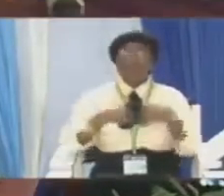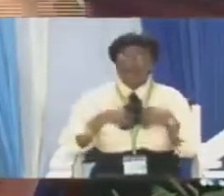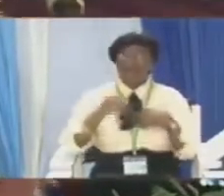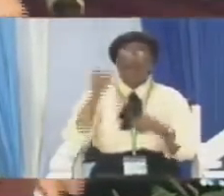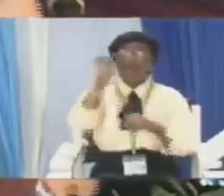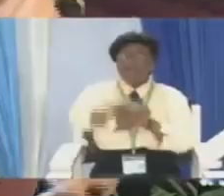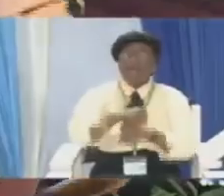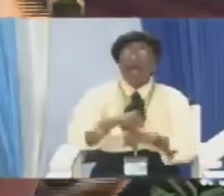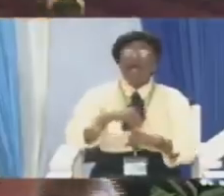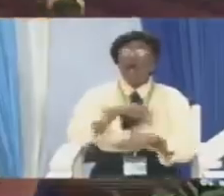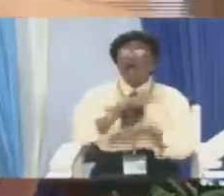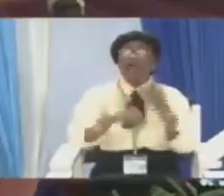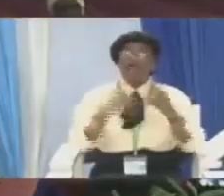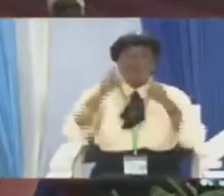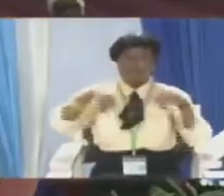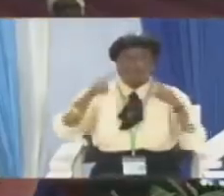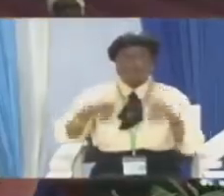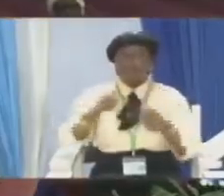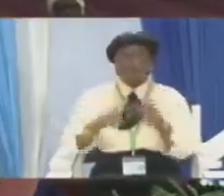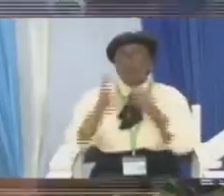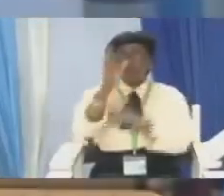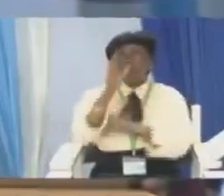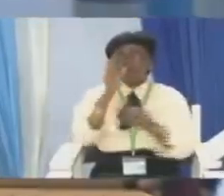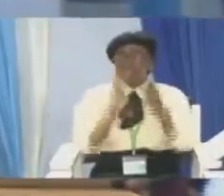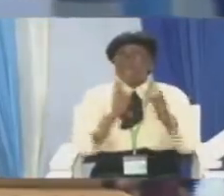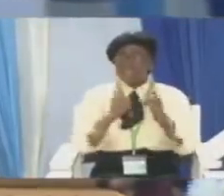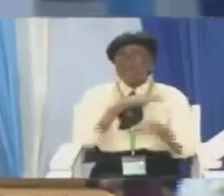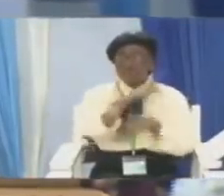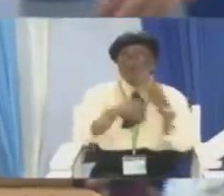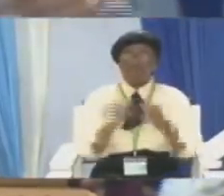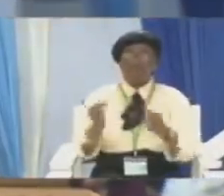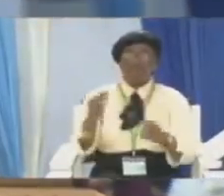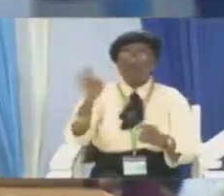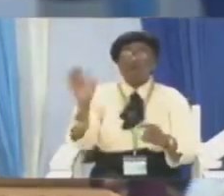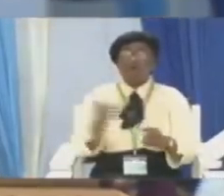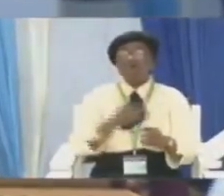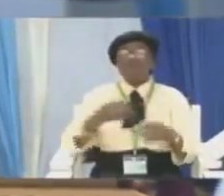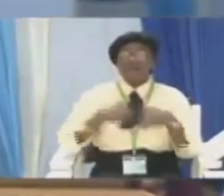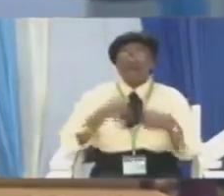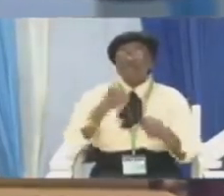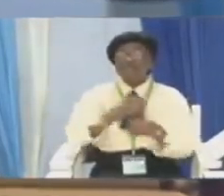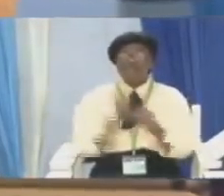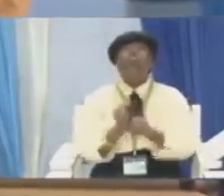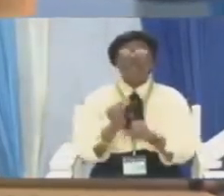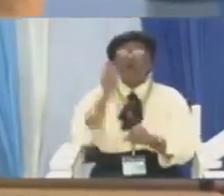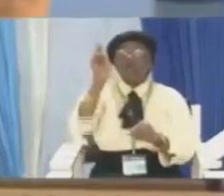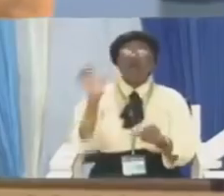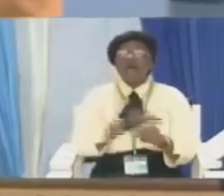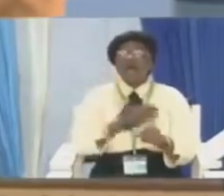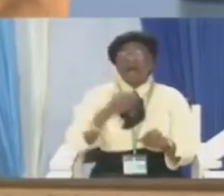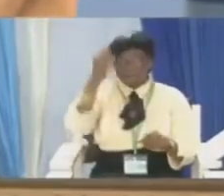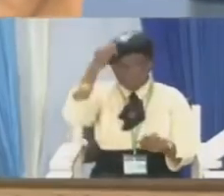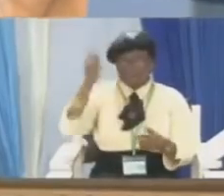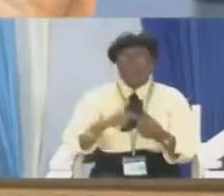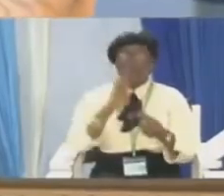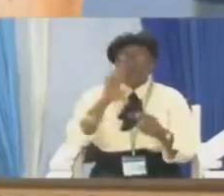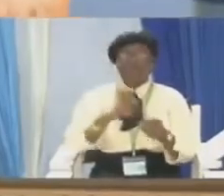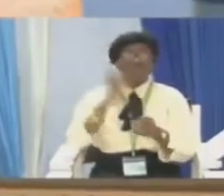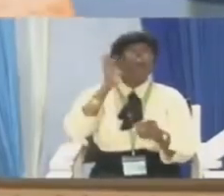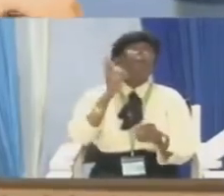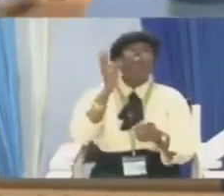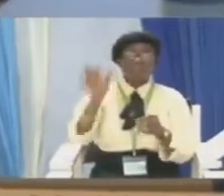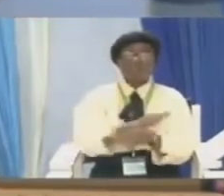our villages for the Lord. If all of us have made up our mind to be fruitful, provided all of us caught this